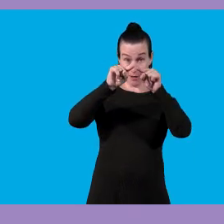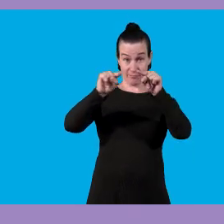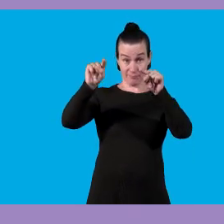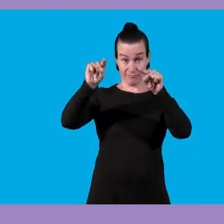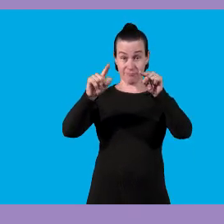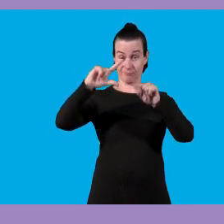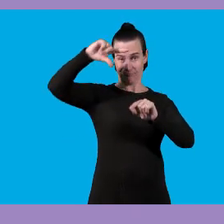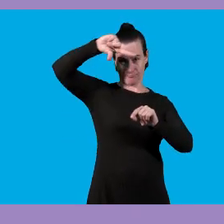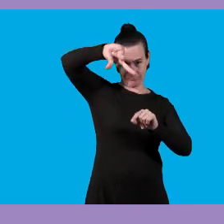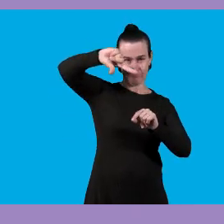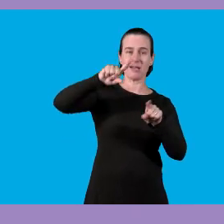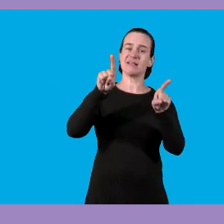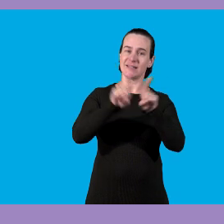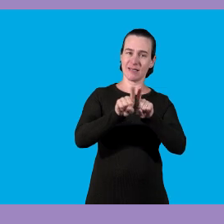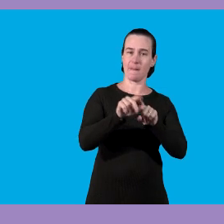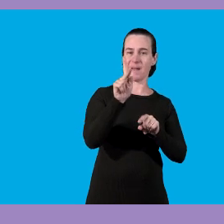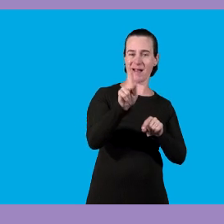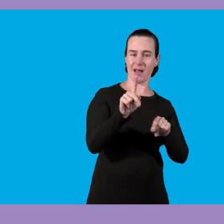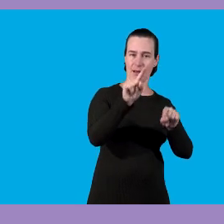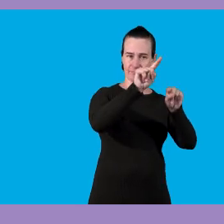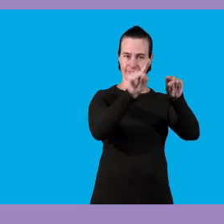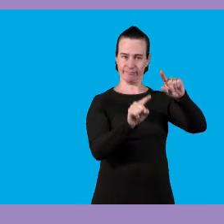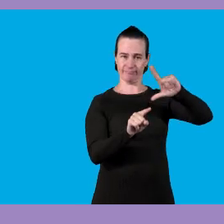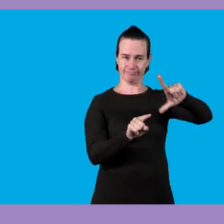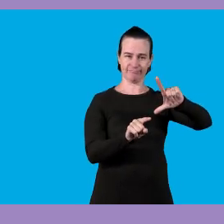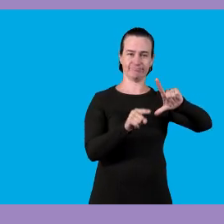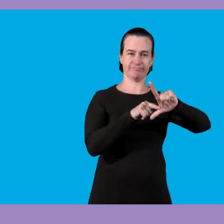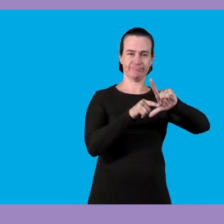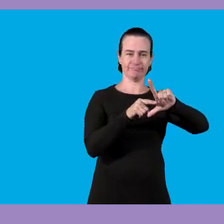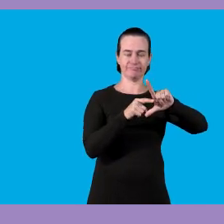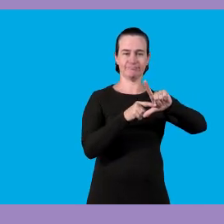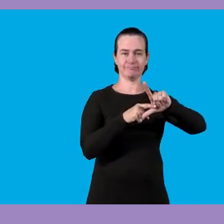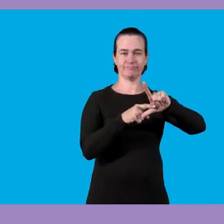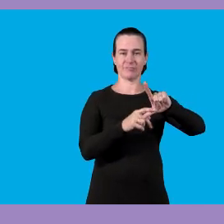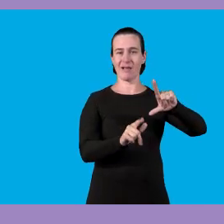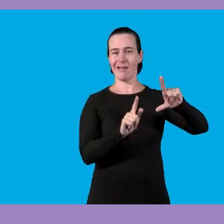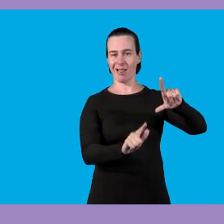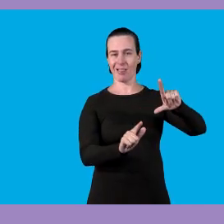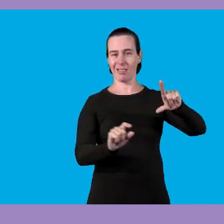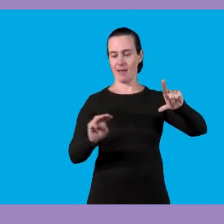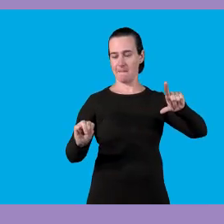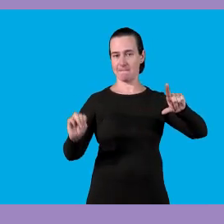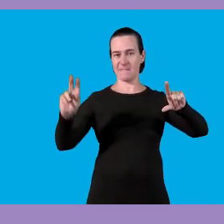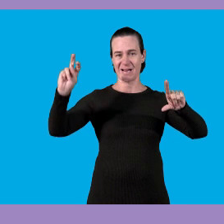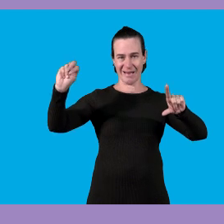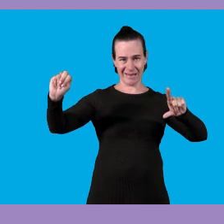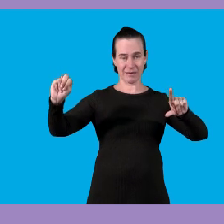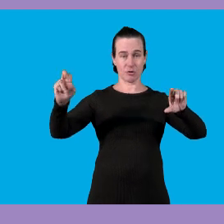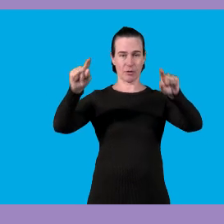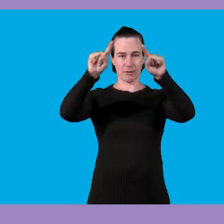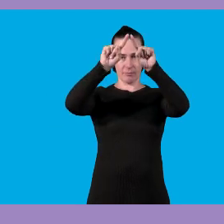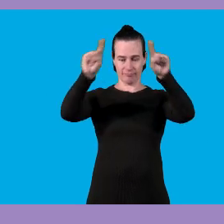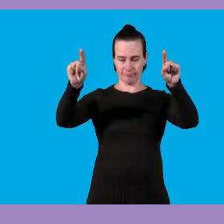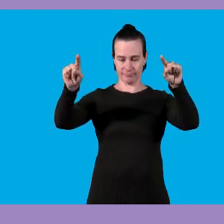angle N and angle M and angle L. So all those 5 angles